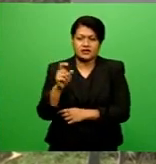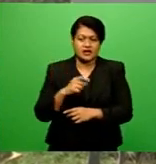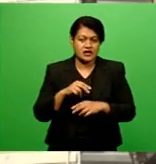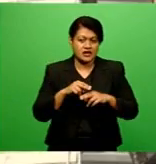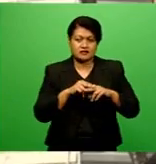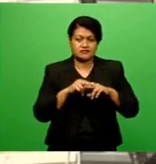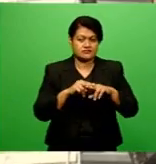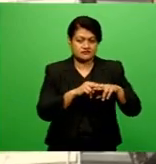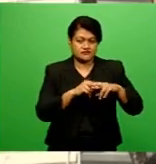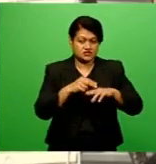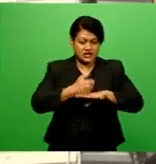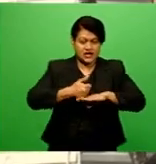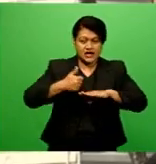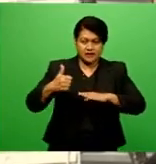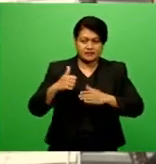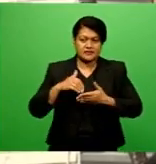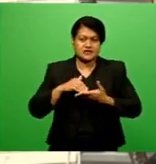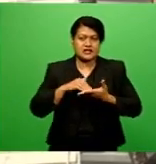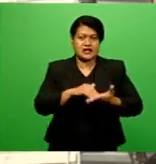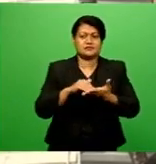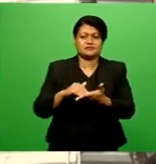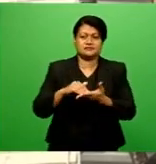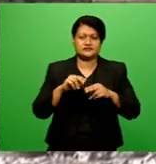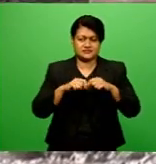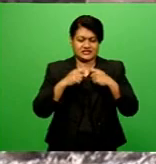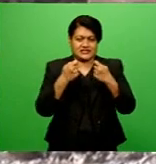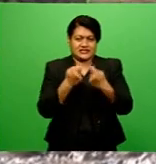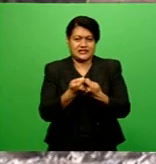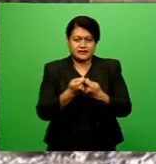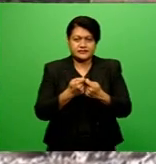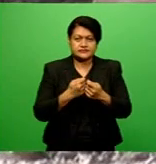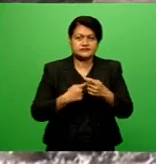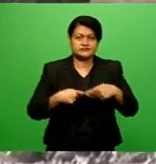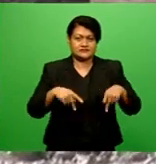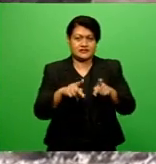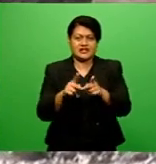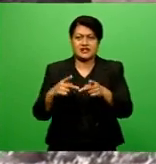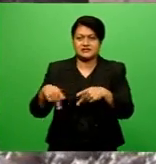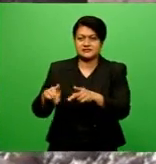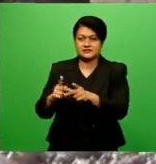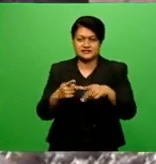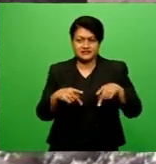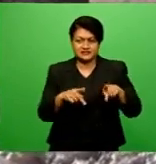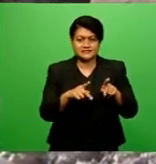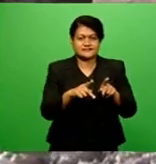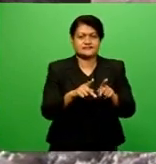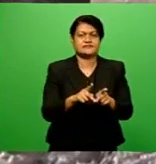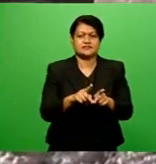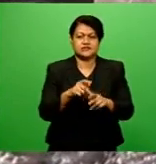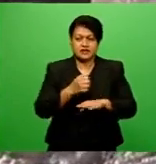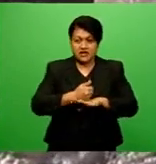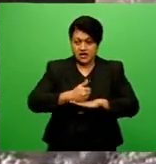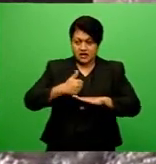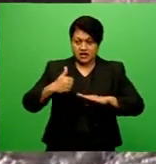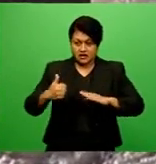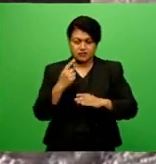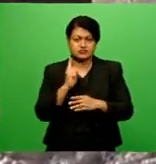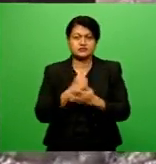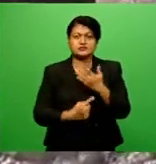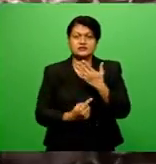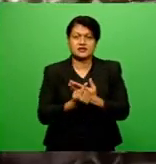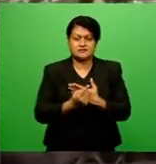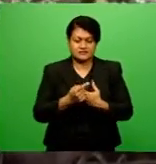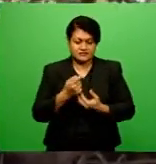access areas. Seriratu says as many diseases are associated with water, the government is trying to supply safe drinking water to